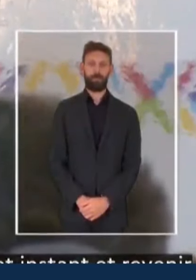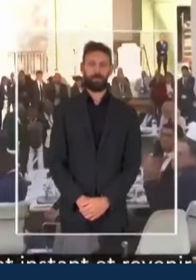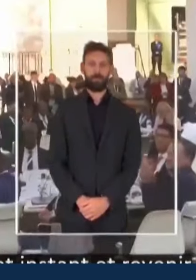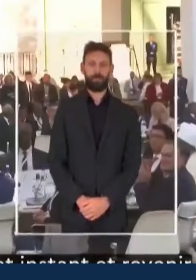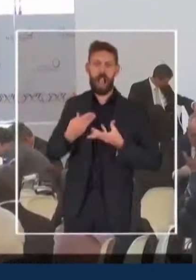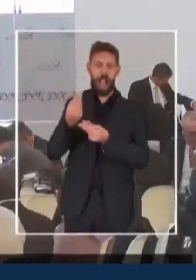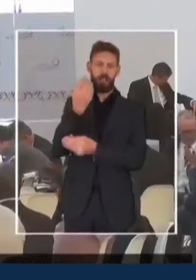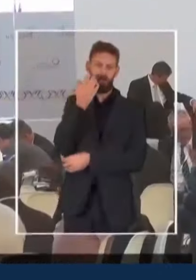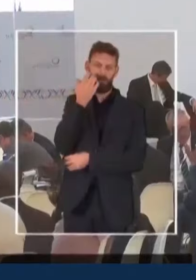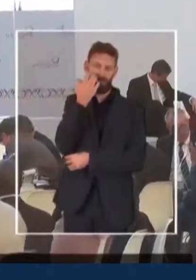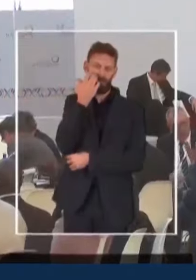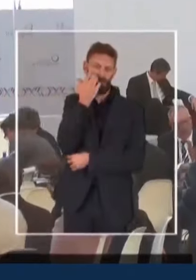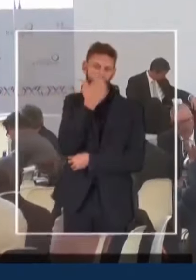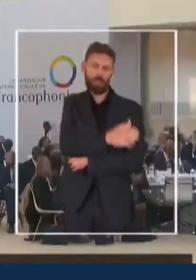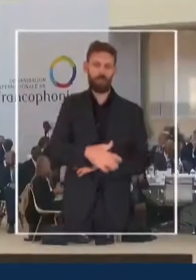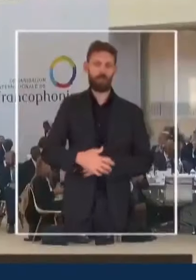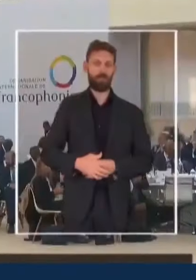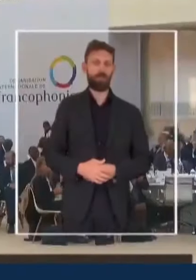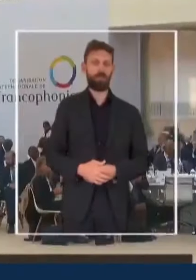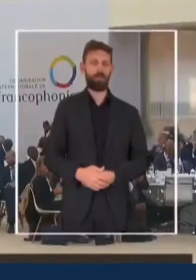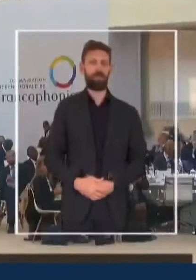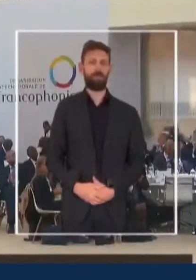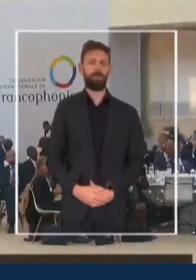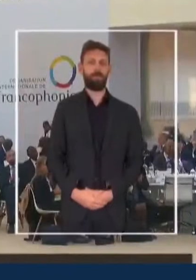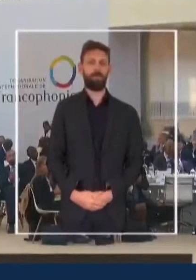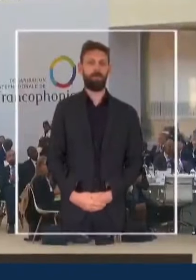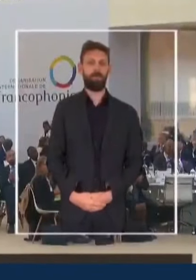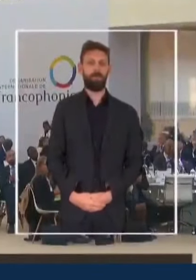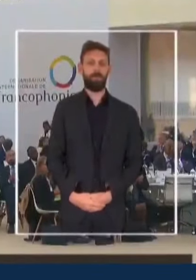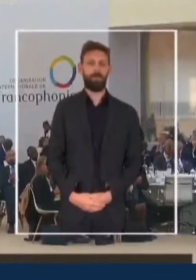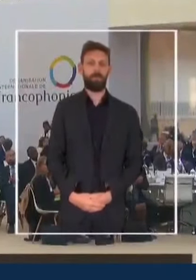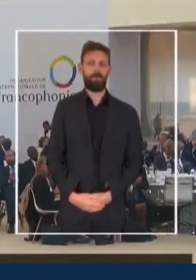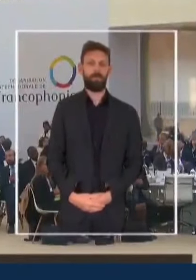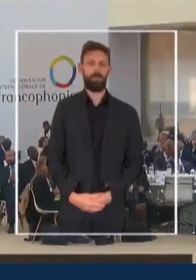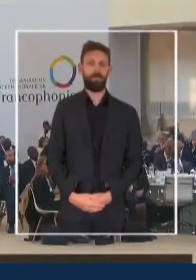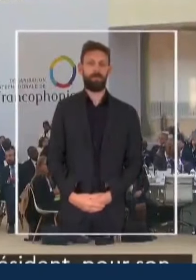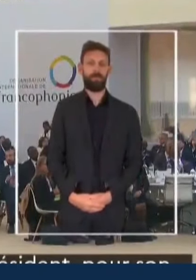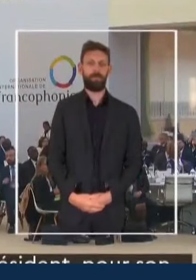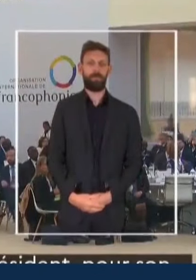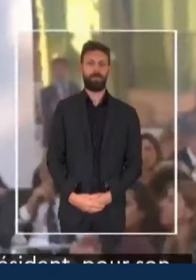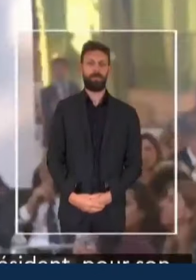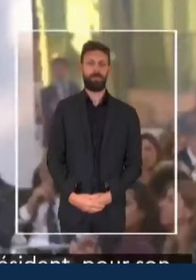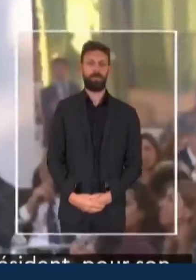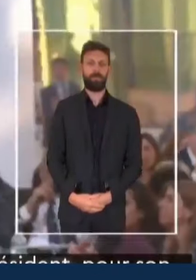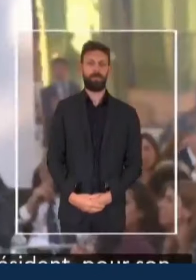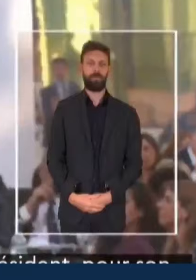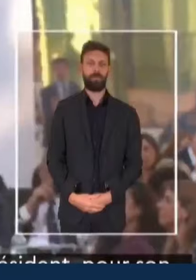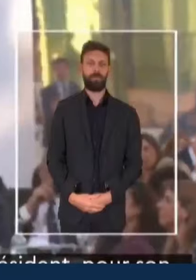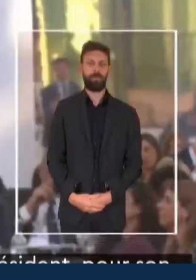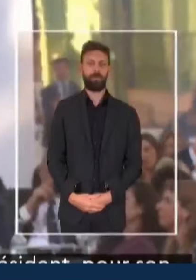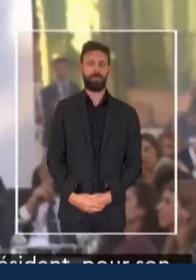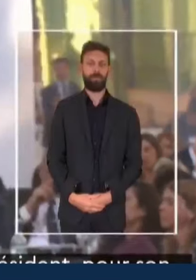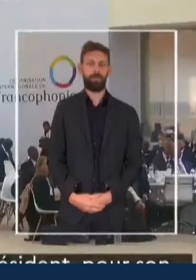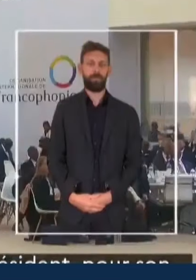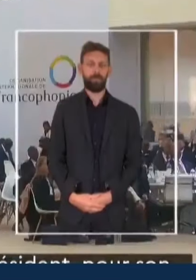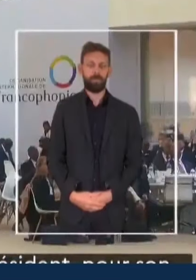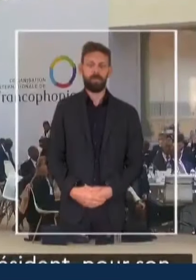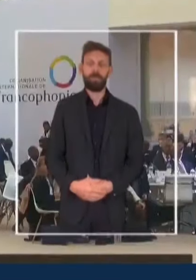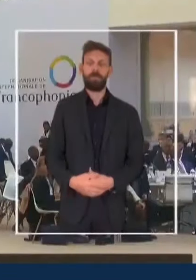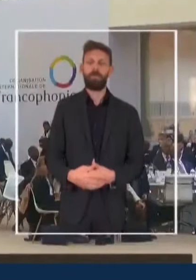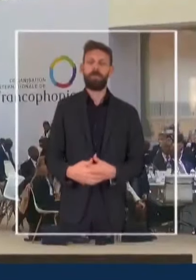this was one of the resolutions reached at the second day, the 19th edition of the Summit of La Francophonie that ended